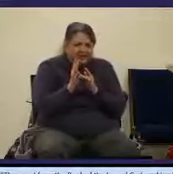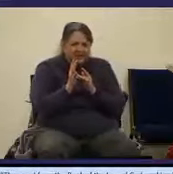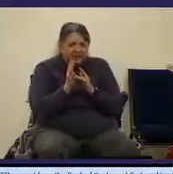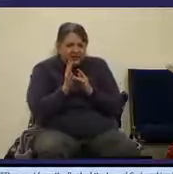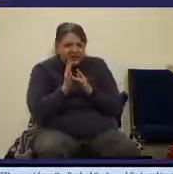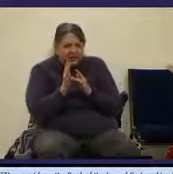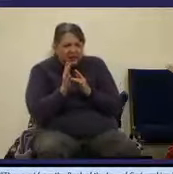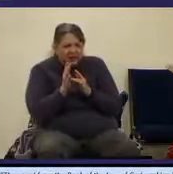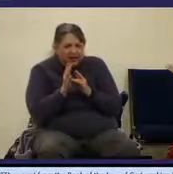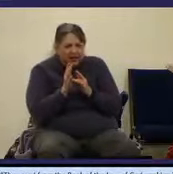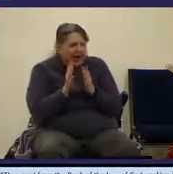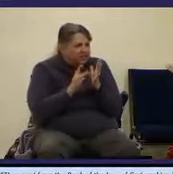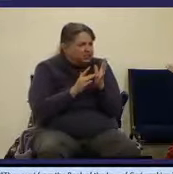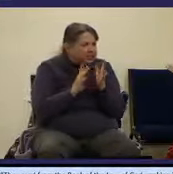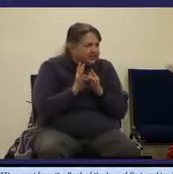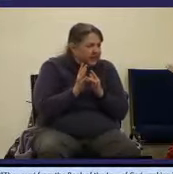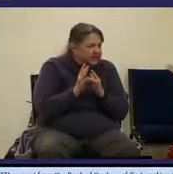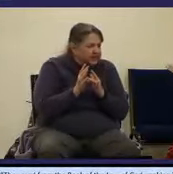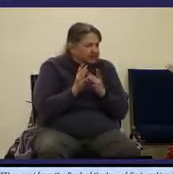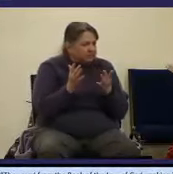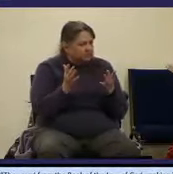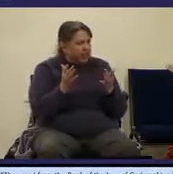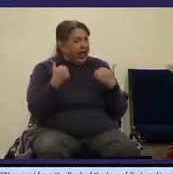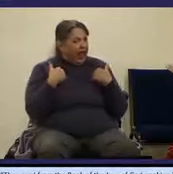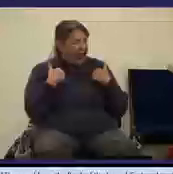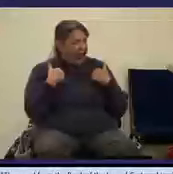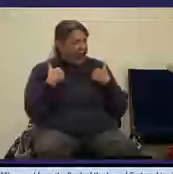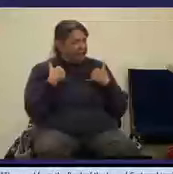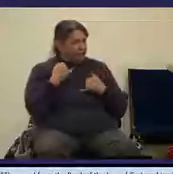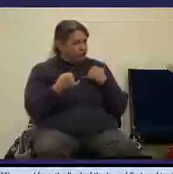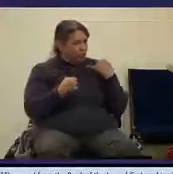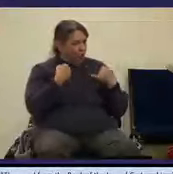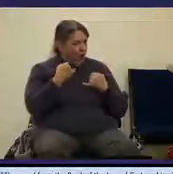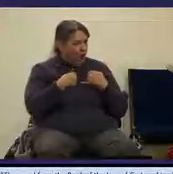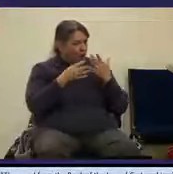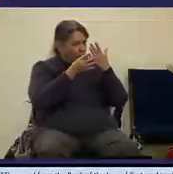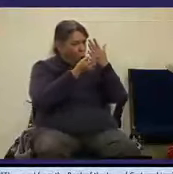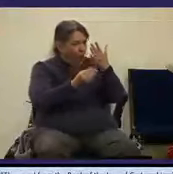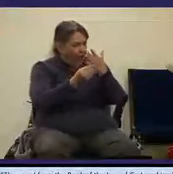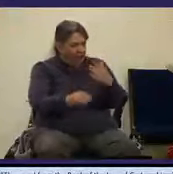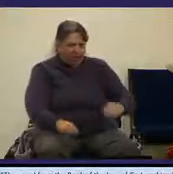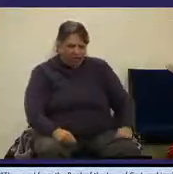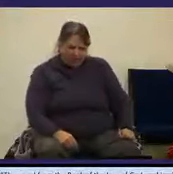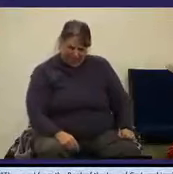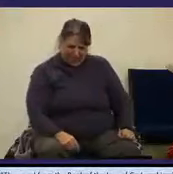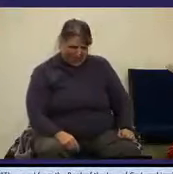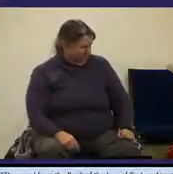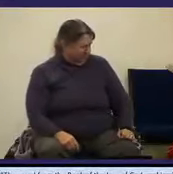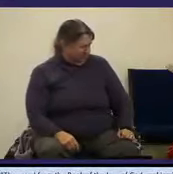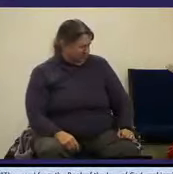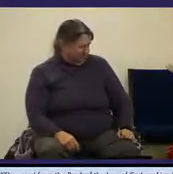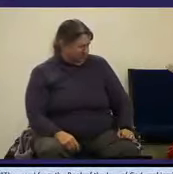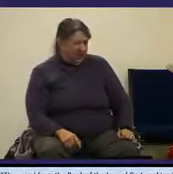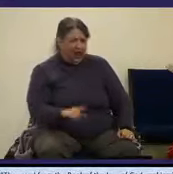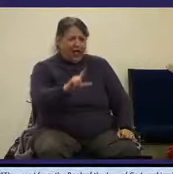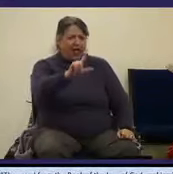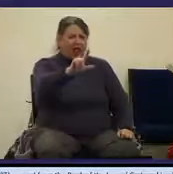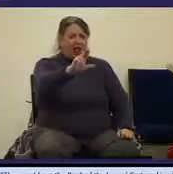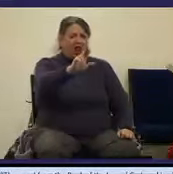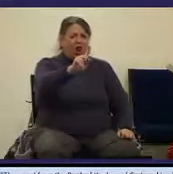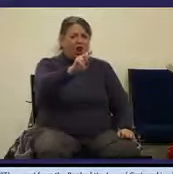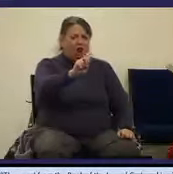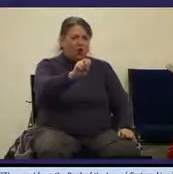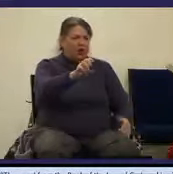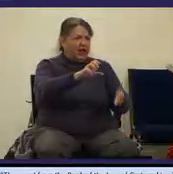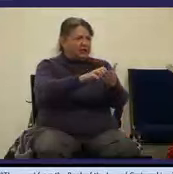been anointed with the oil of joy. And then in Luke 2:10, get this, when the angel